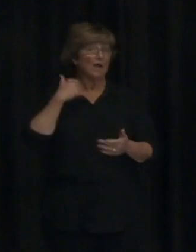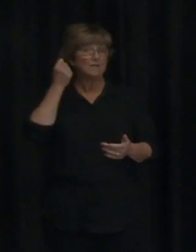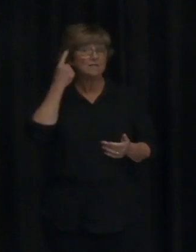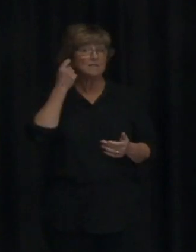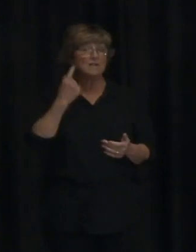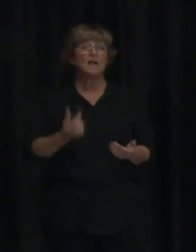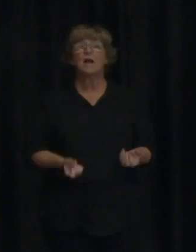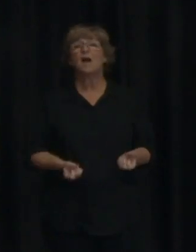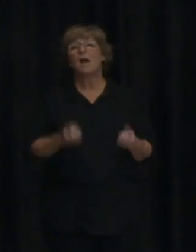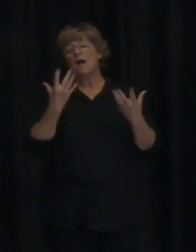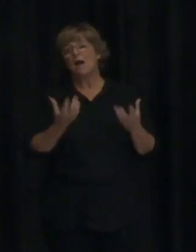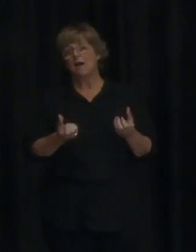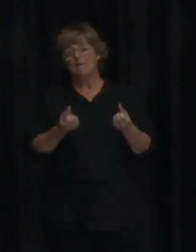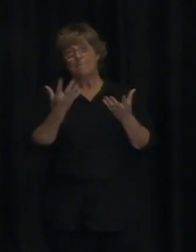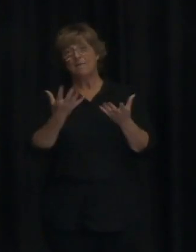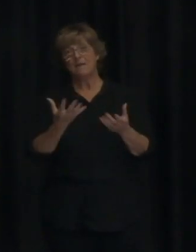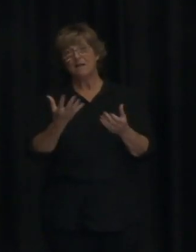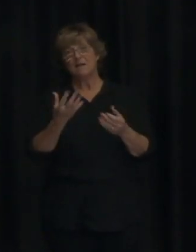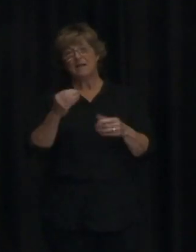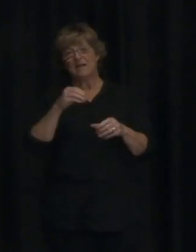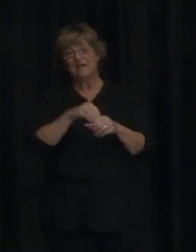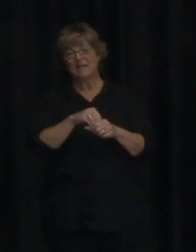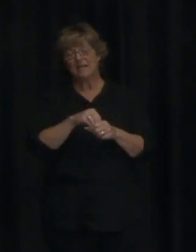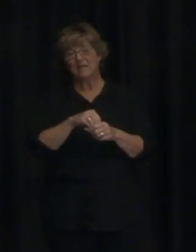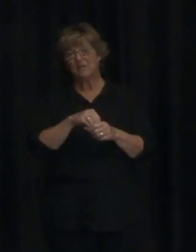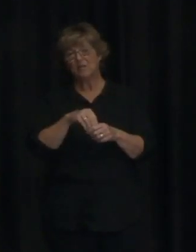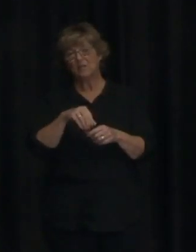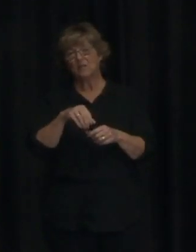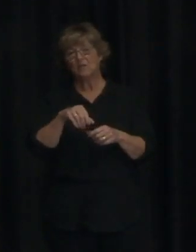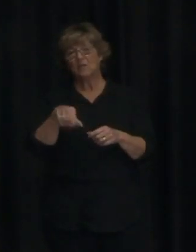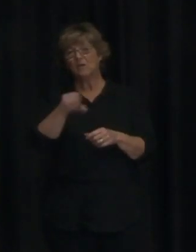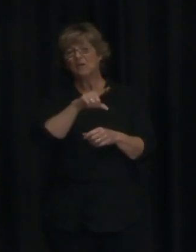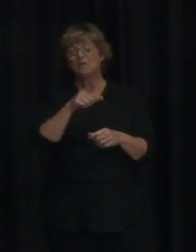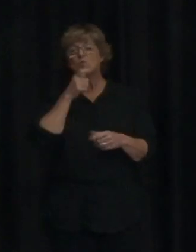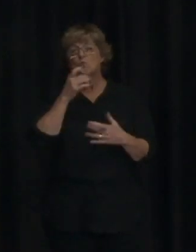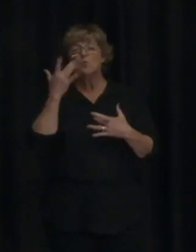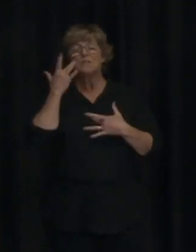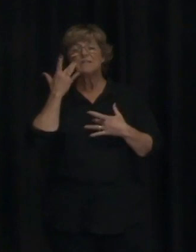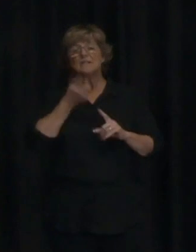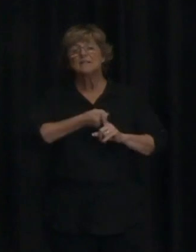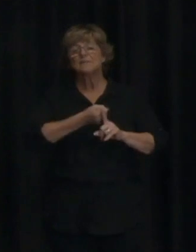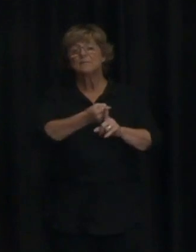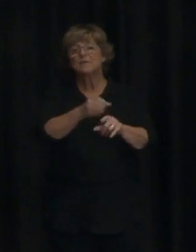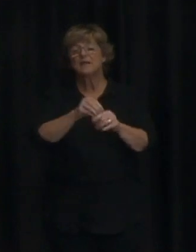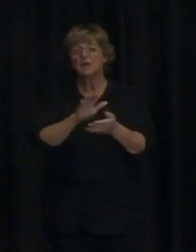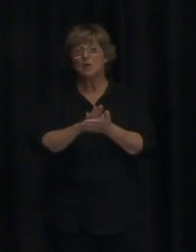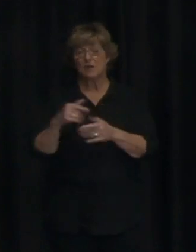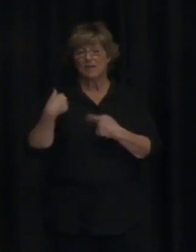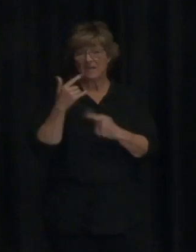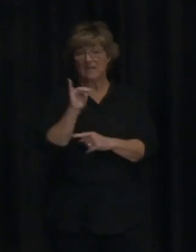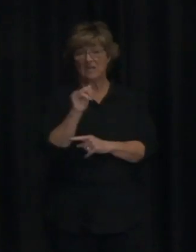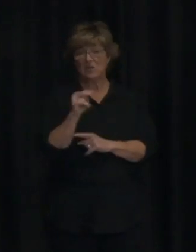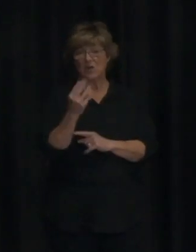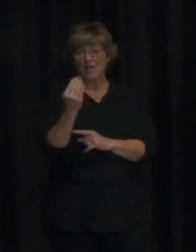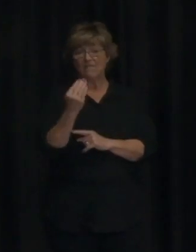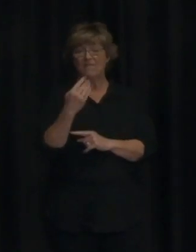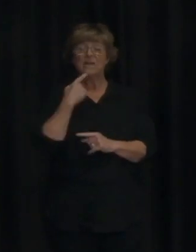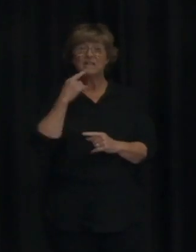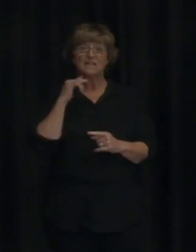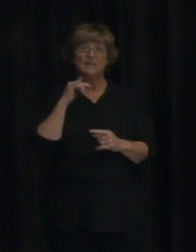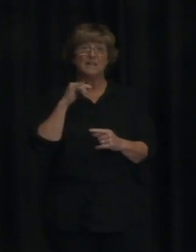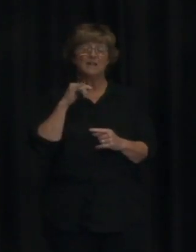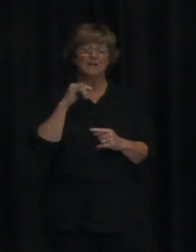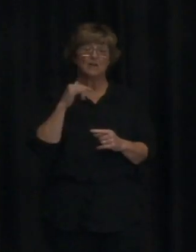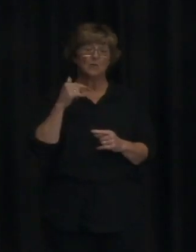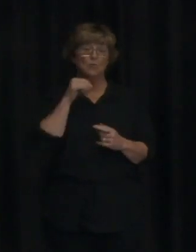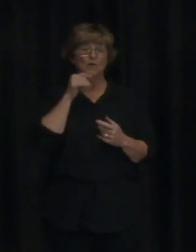many cases there have been at schools that are open. Your administration still has a document online from January 14th instructing for that data.